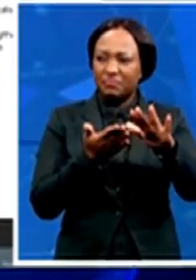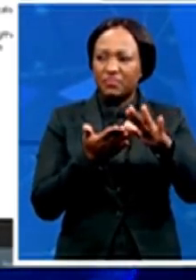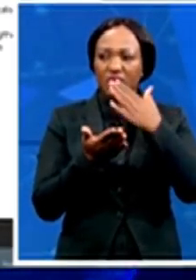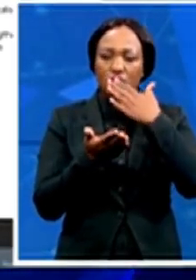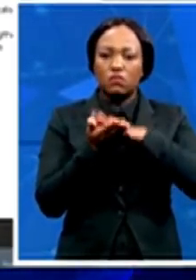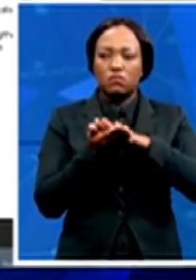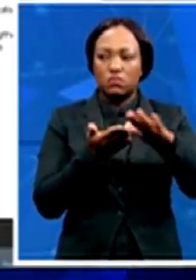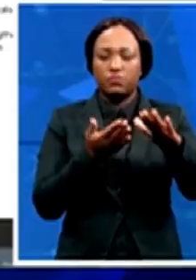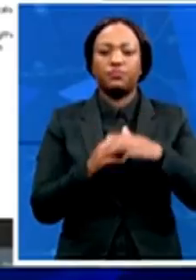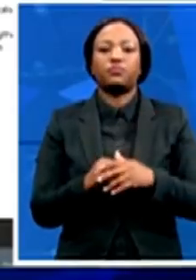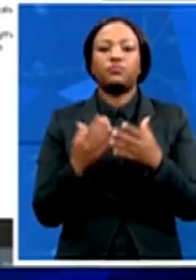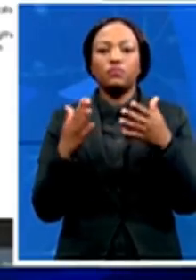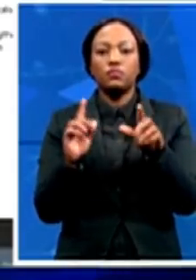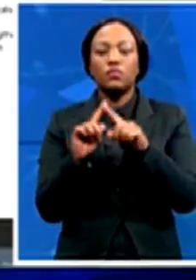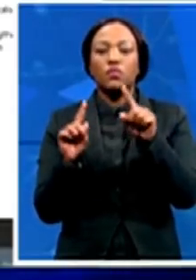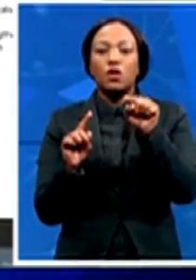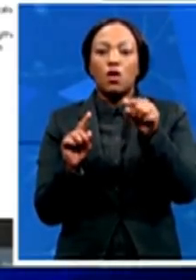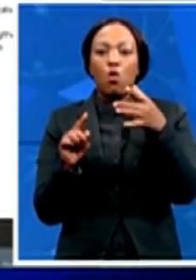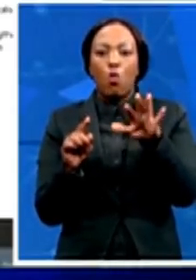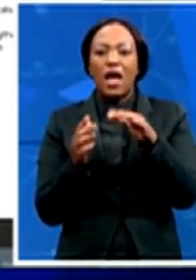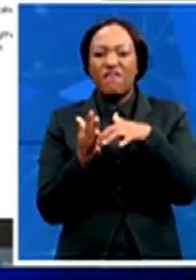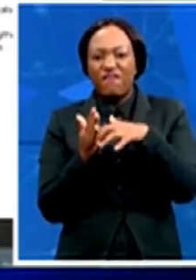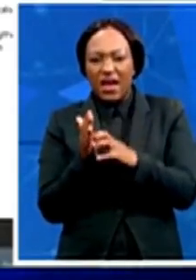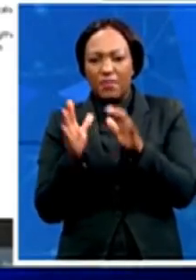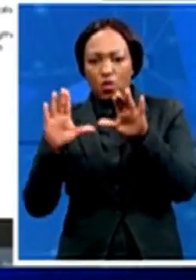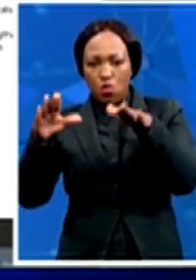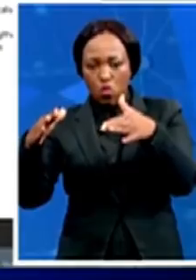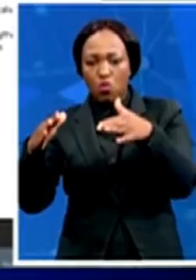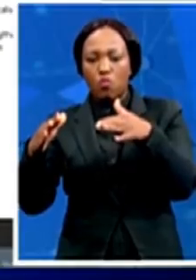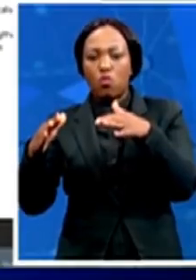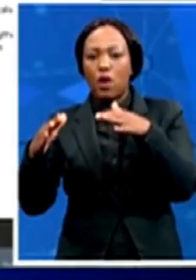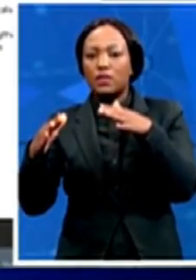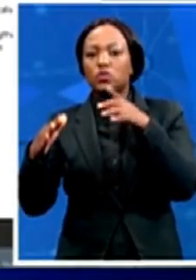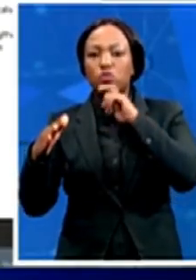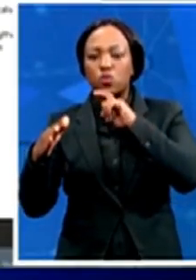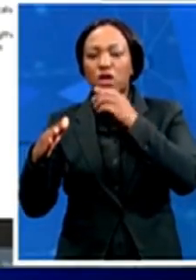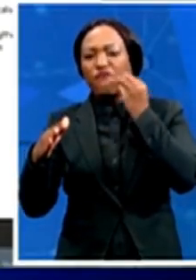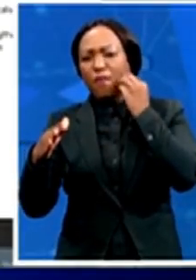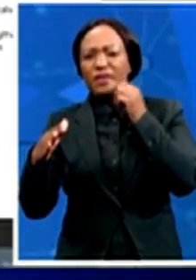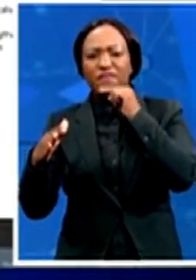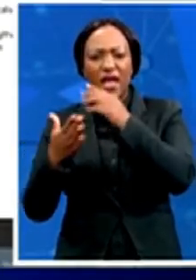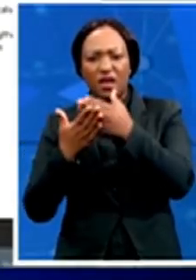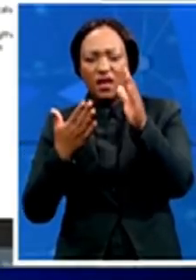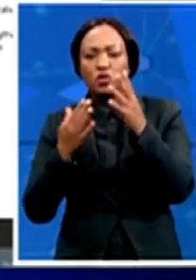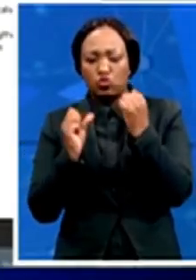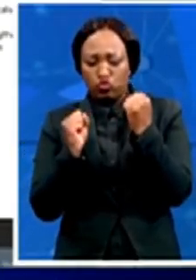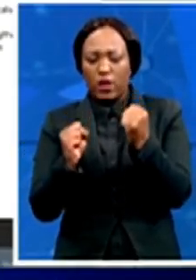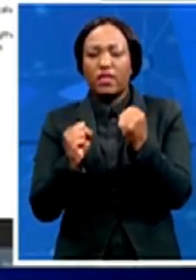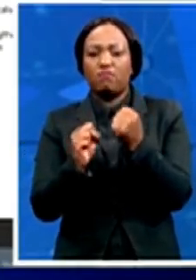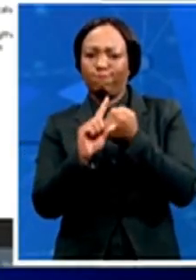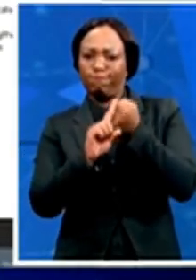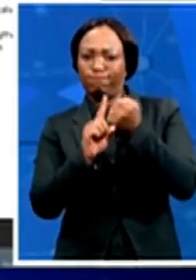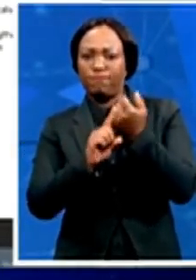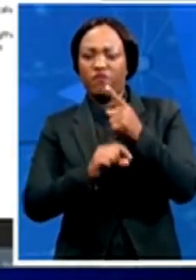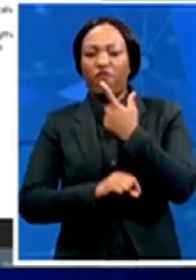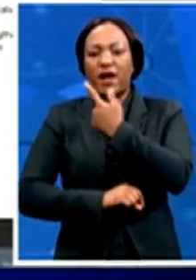vulnerable group, neutralize misinformation, and strengthening the pro-vaccine voices. We're very glad to have Professor Linda-Gail